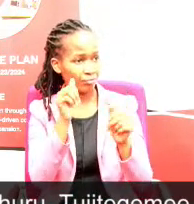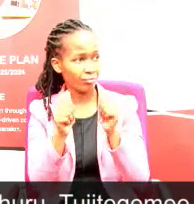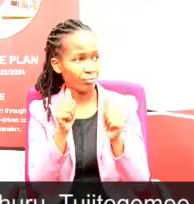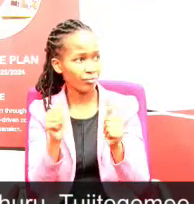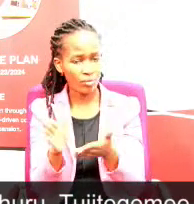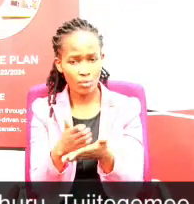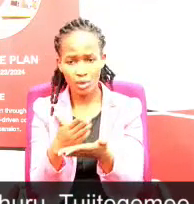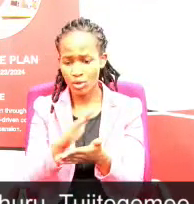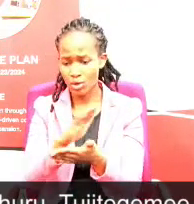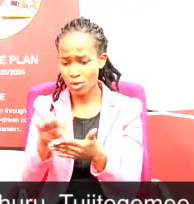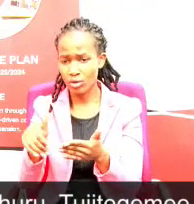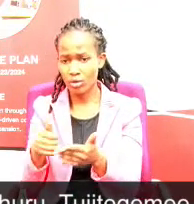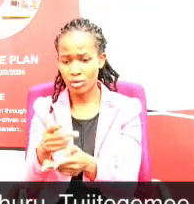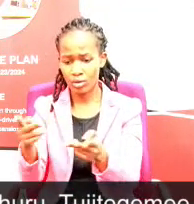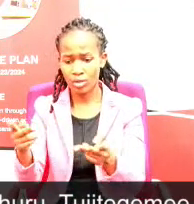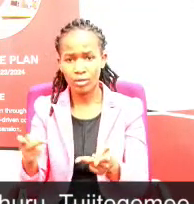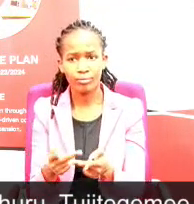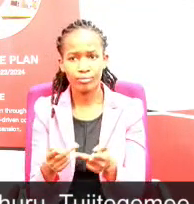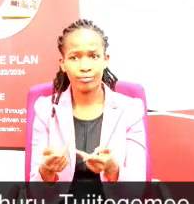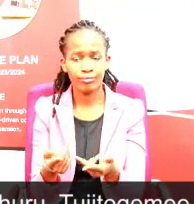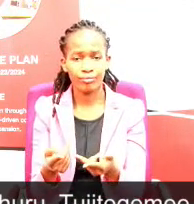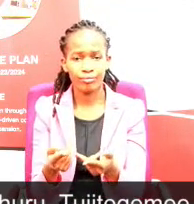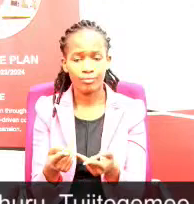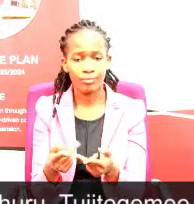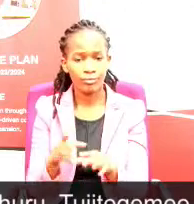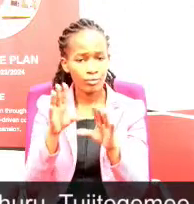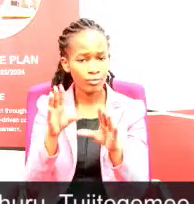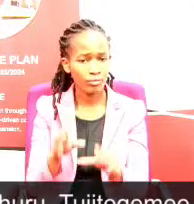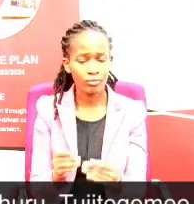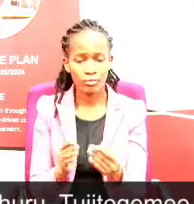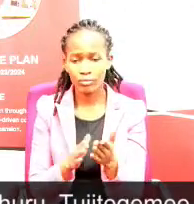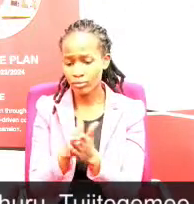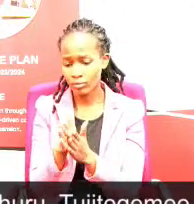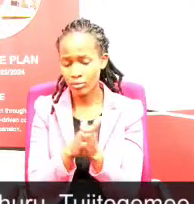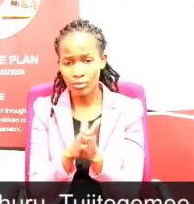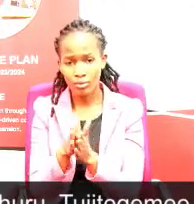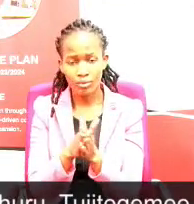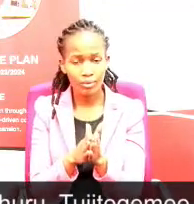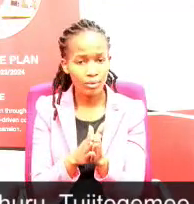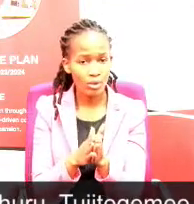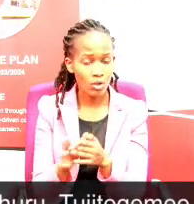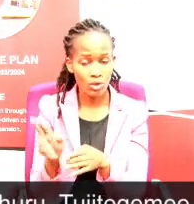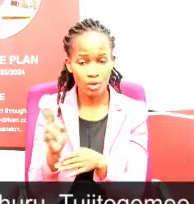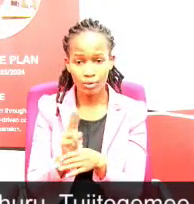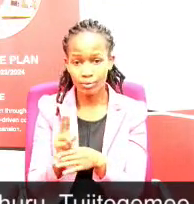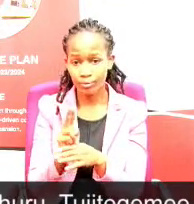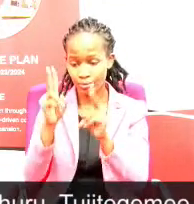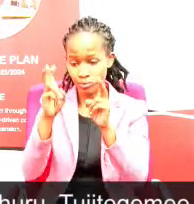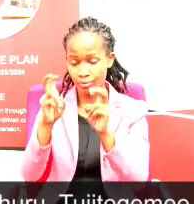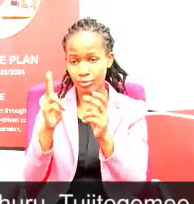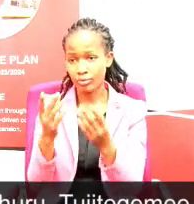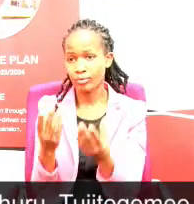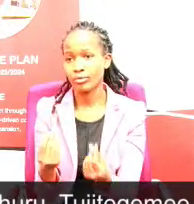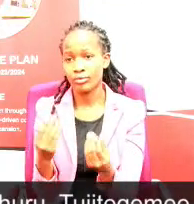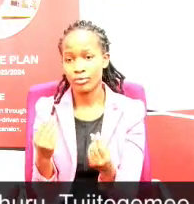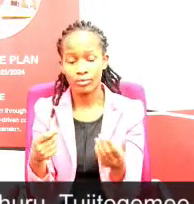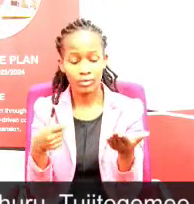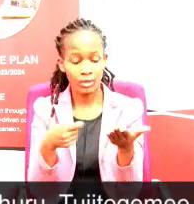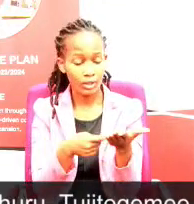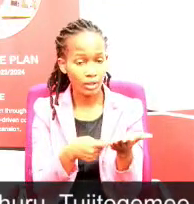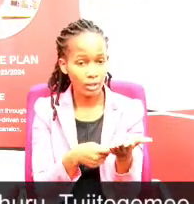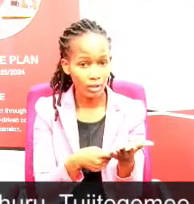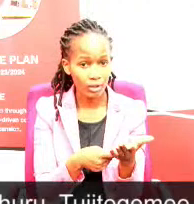displayed everywhere, revenue mobilization, through, again, reflecting the themes, simplification,